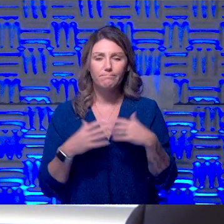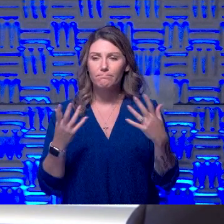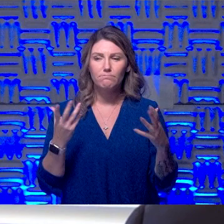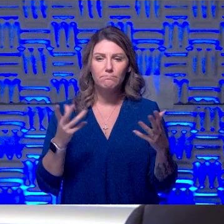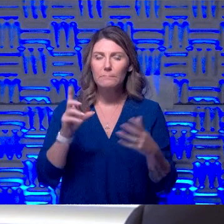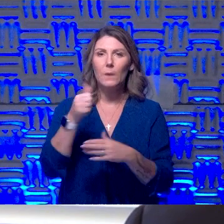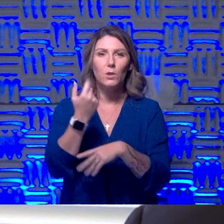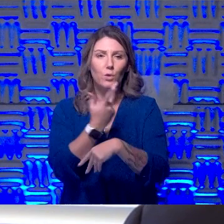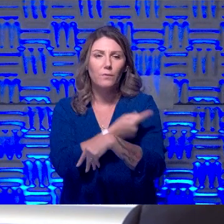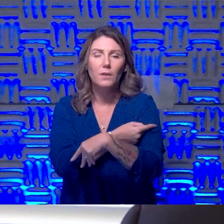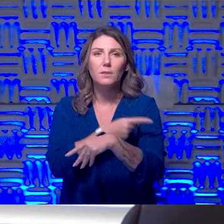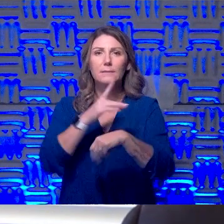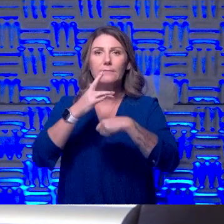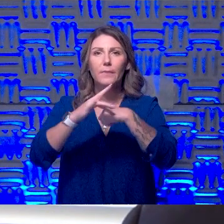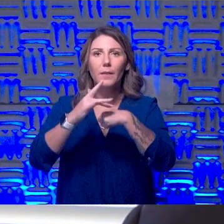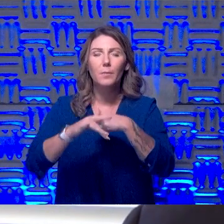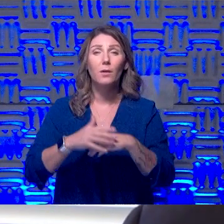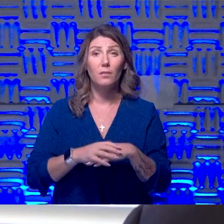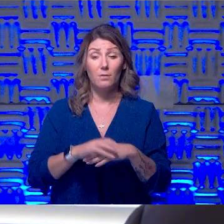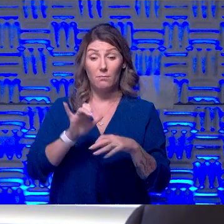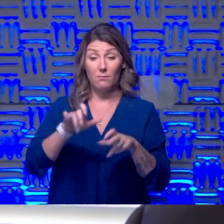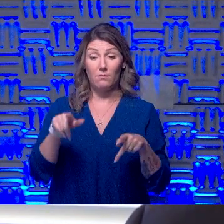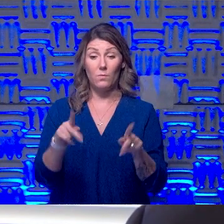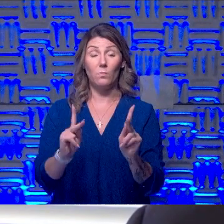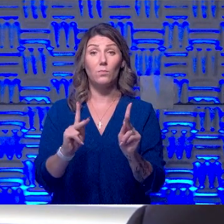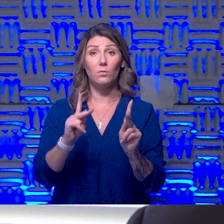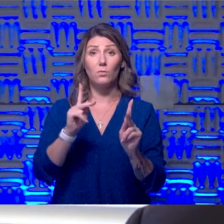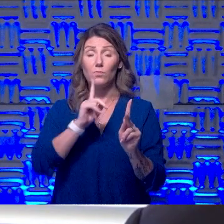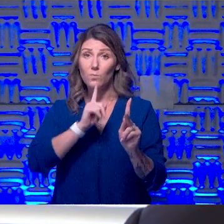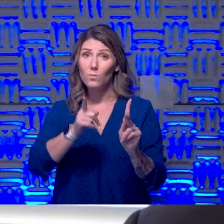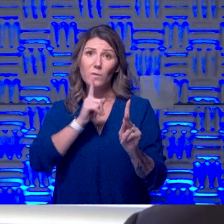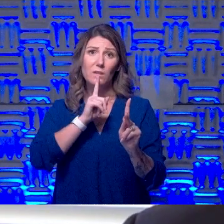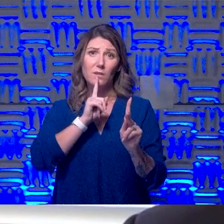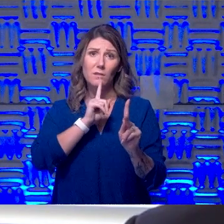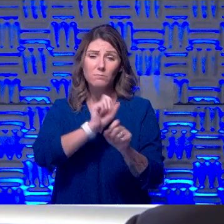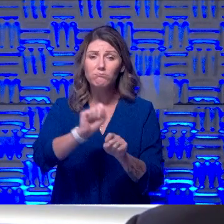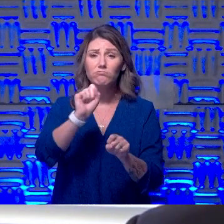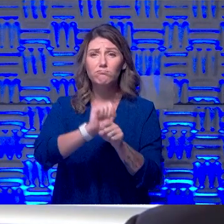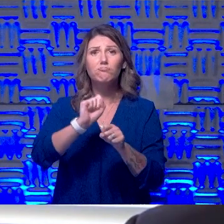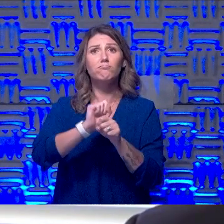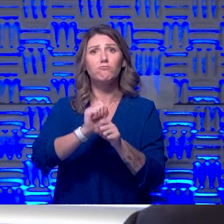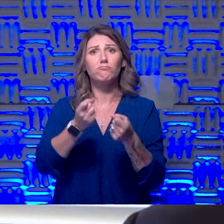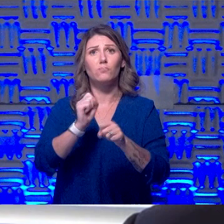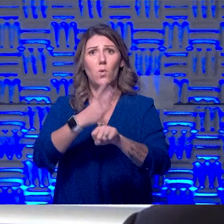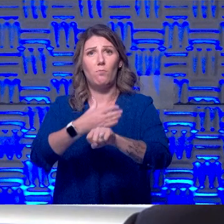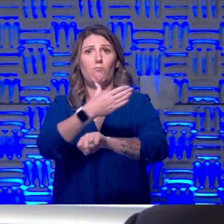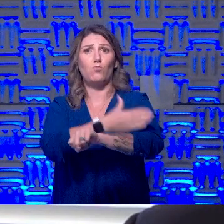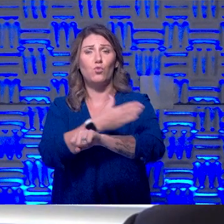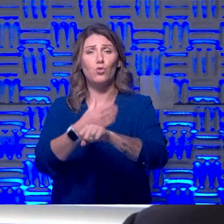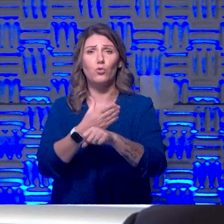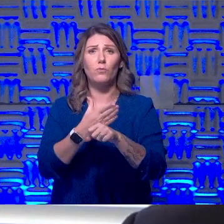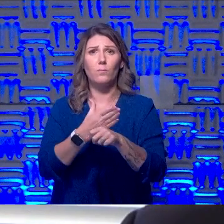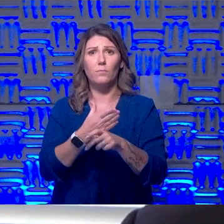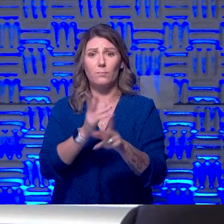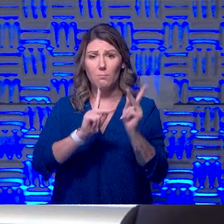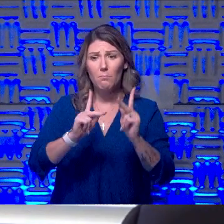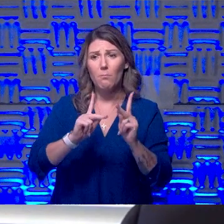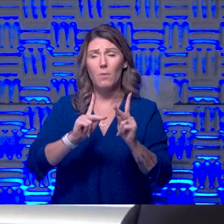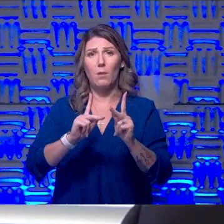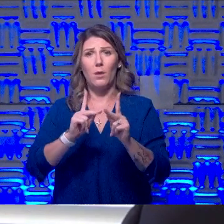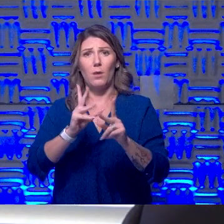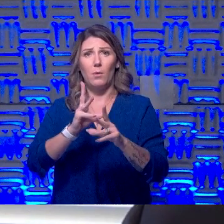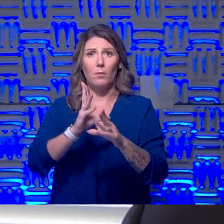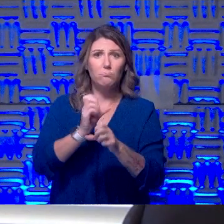other vaccines that are available. Is this an opportunity for us to really work to try to improve vaccine coverage for the country as we